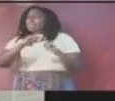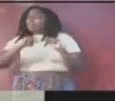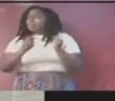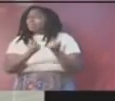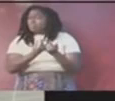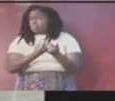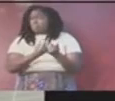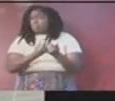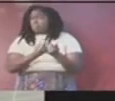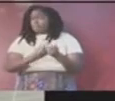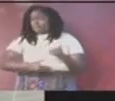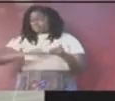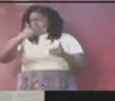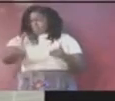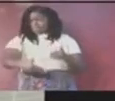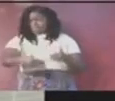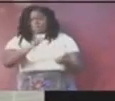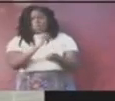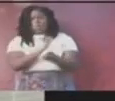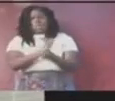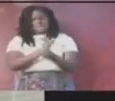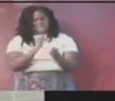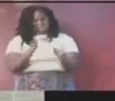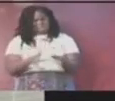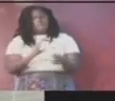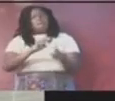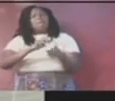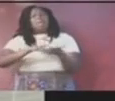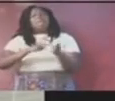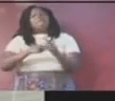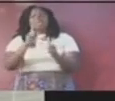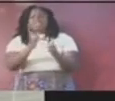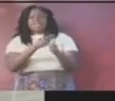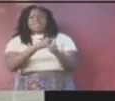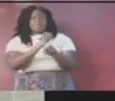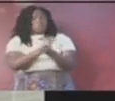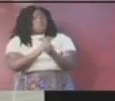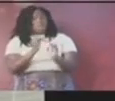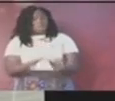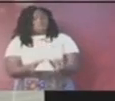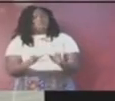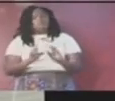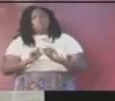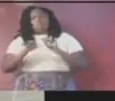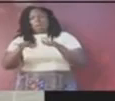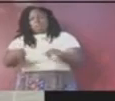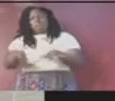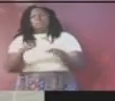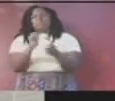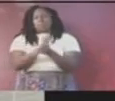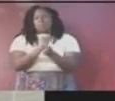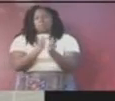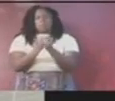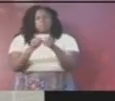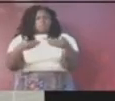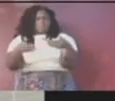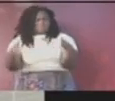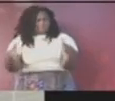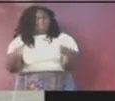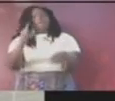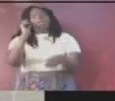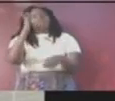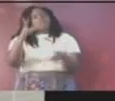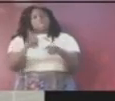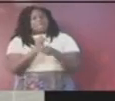not be that of the so much of the police administration. One member of the TTPS Social Welfare Association claimed